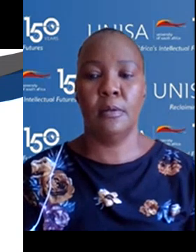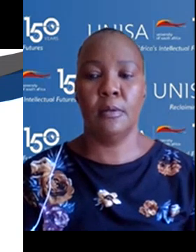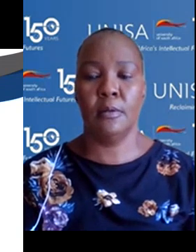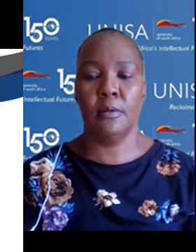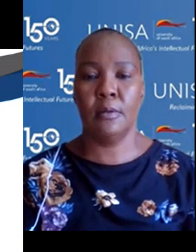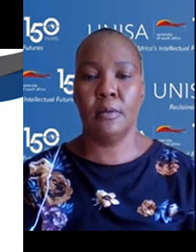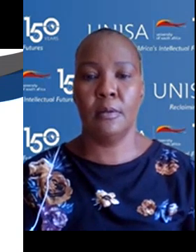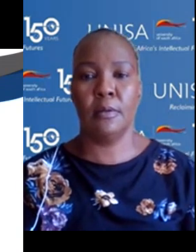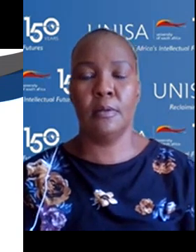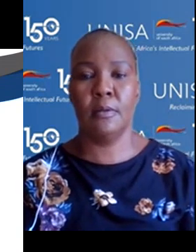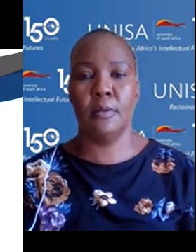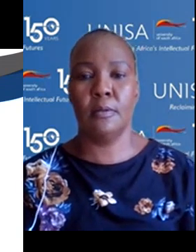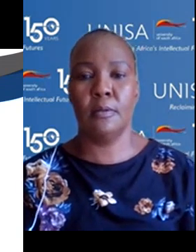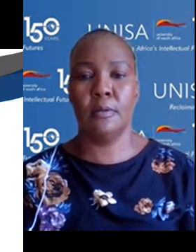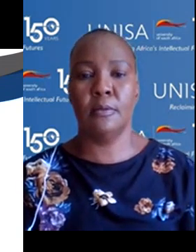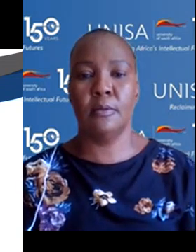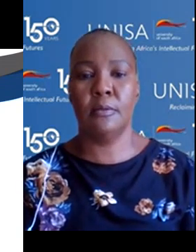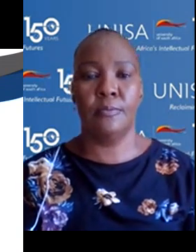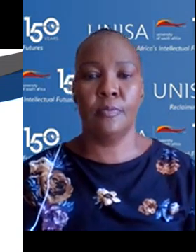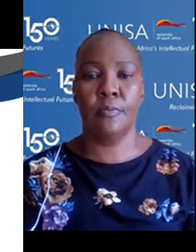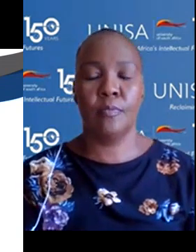The link.